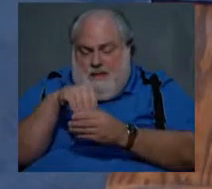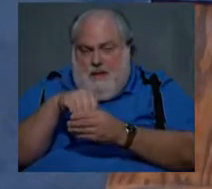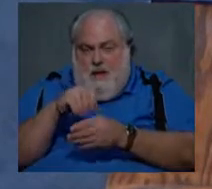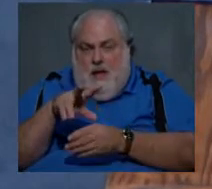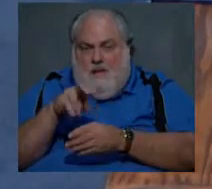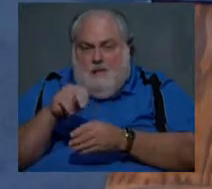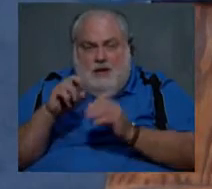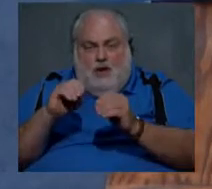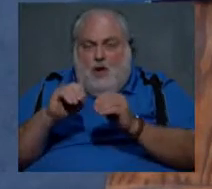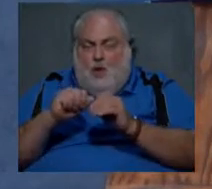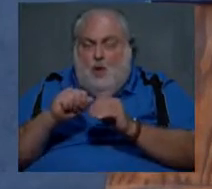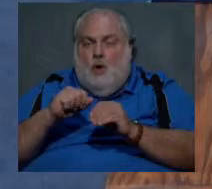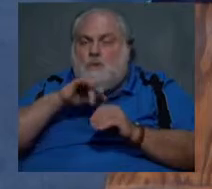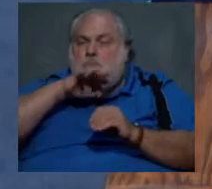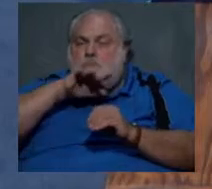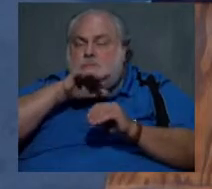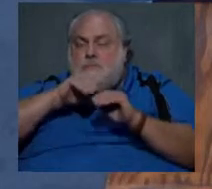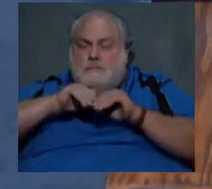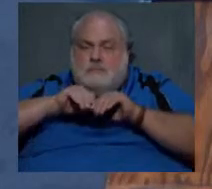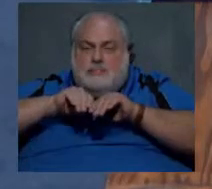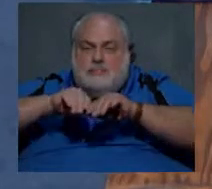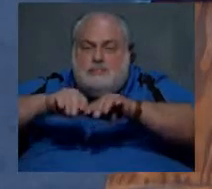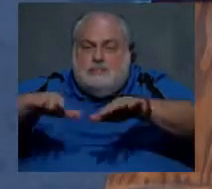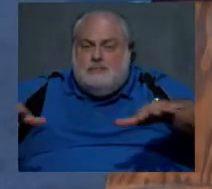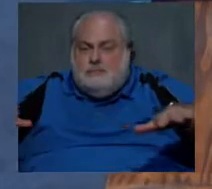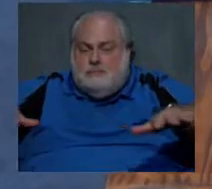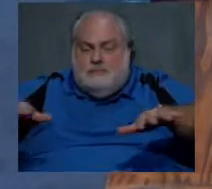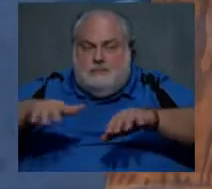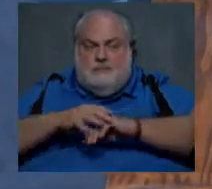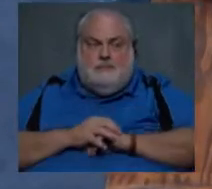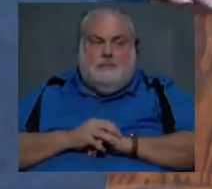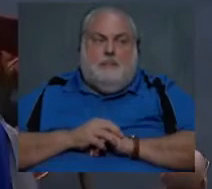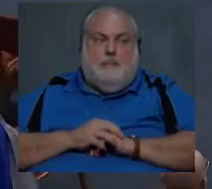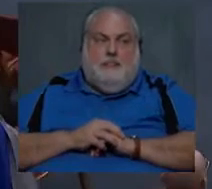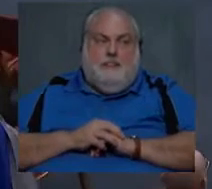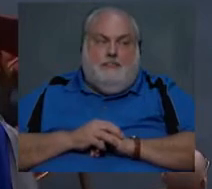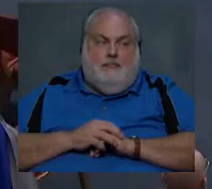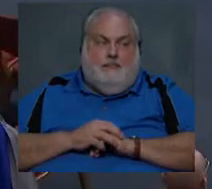no discharges of any particulate or anything like that.